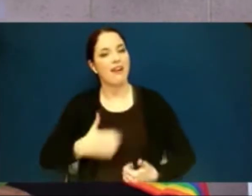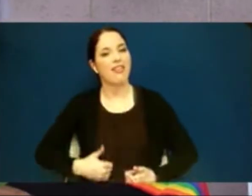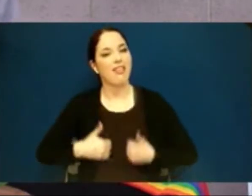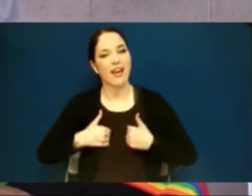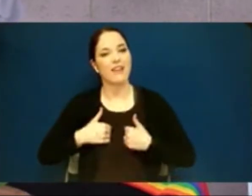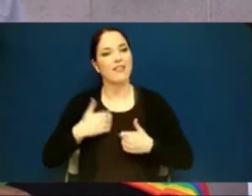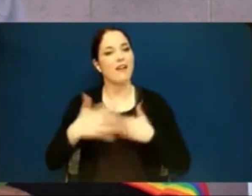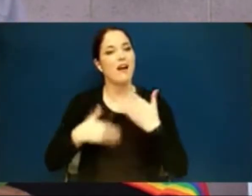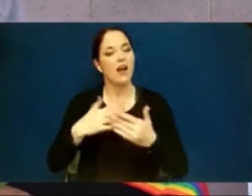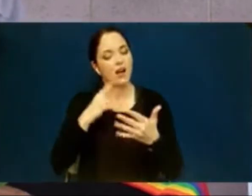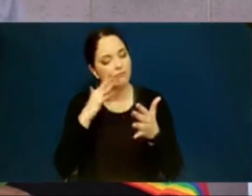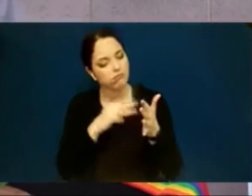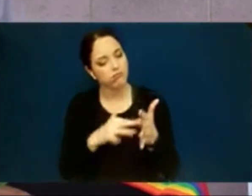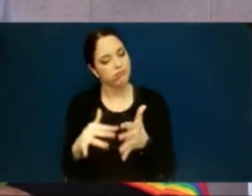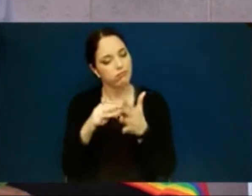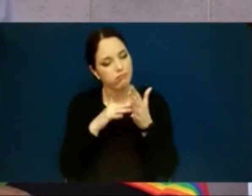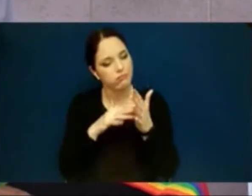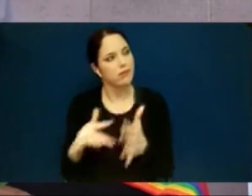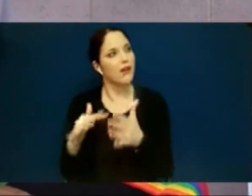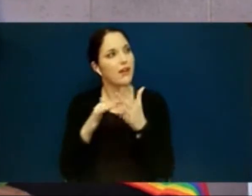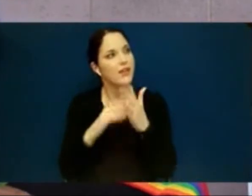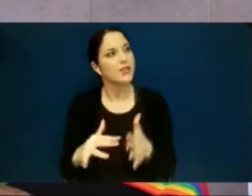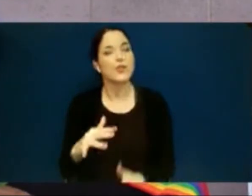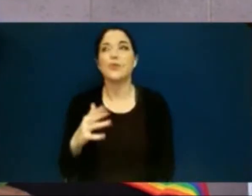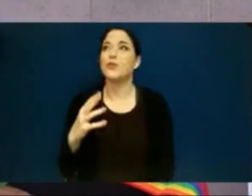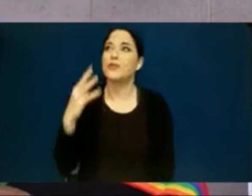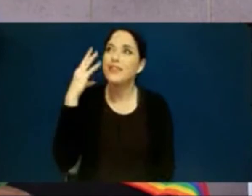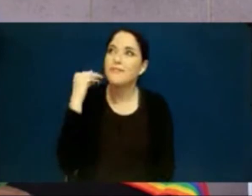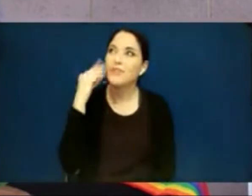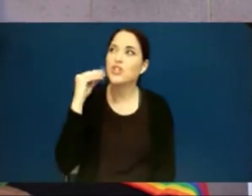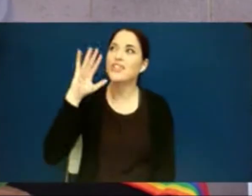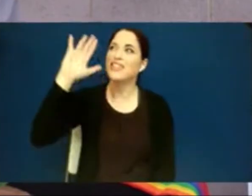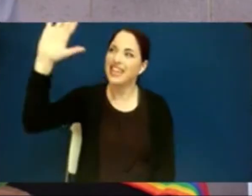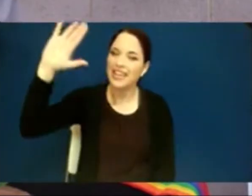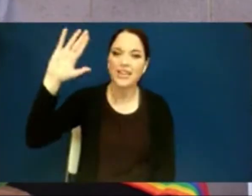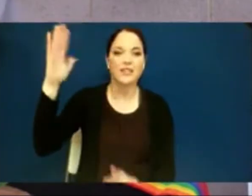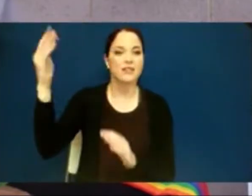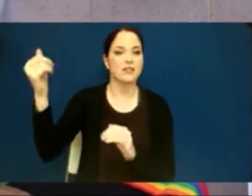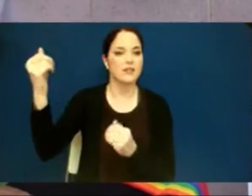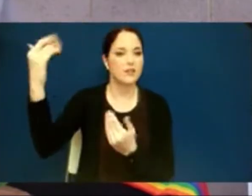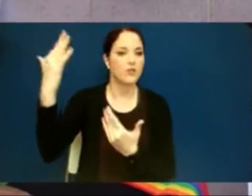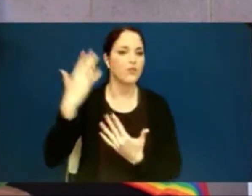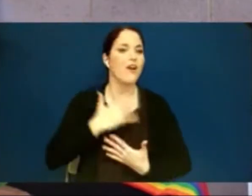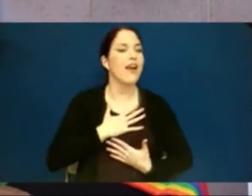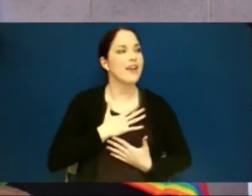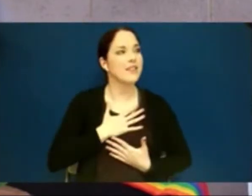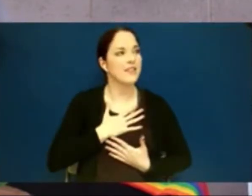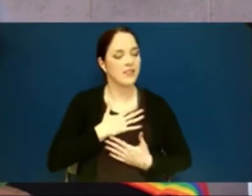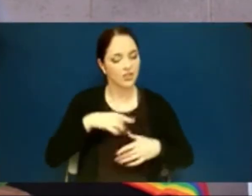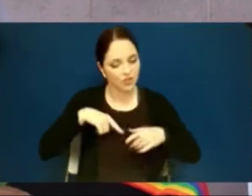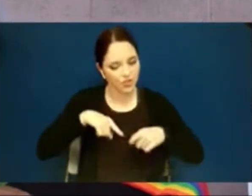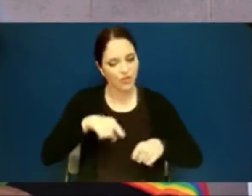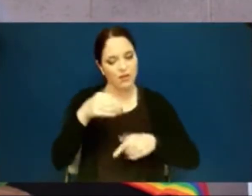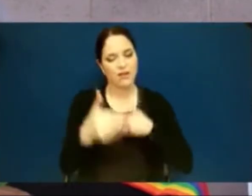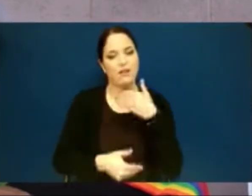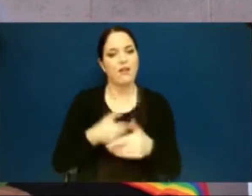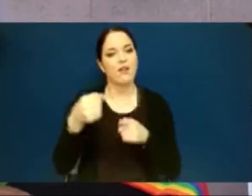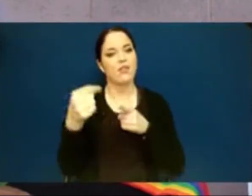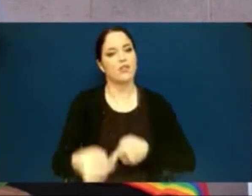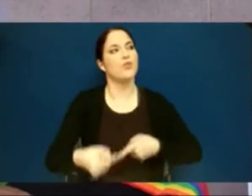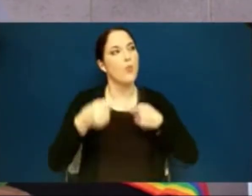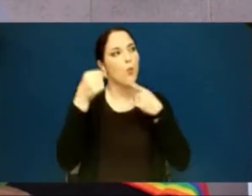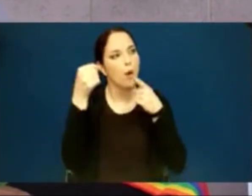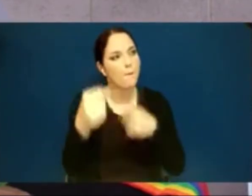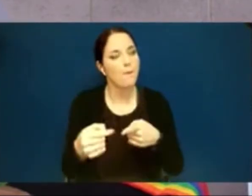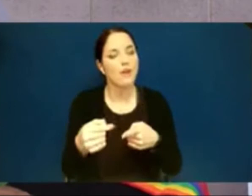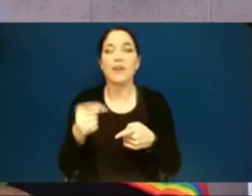experience God's presence in the storm. The grace to know that I am accompanied by the divine in